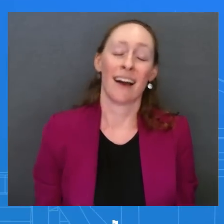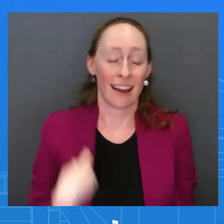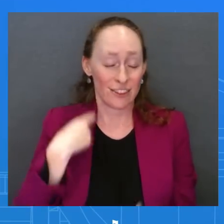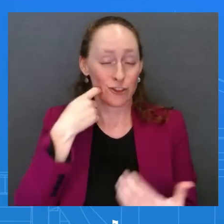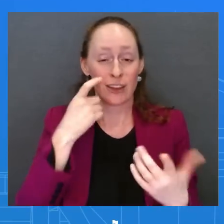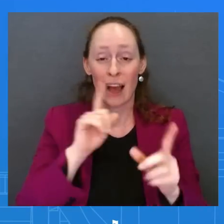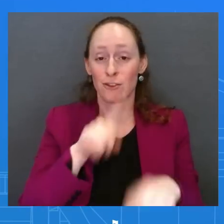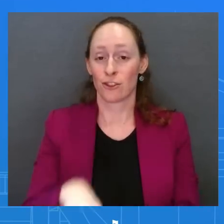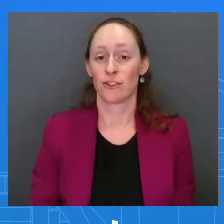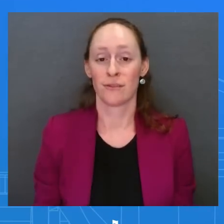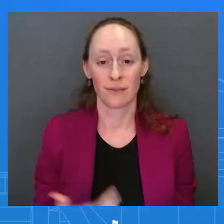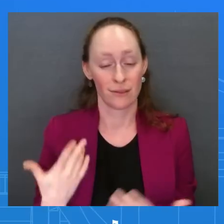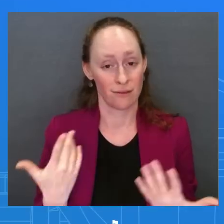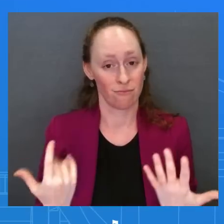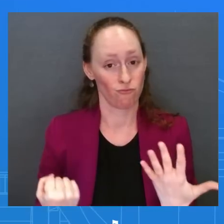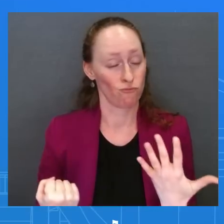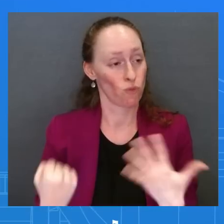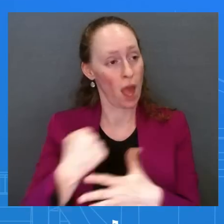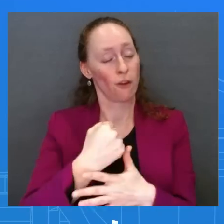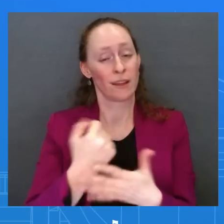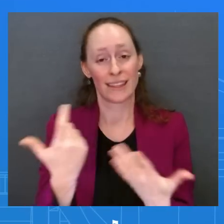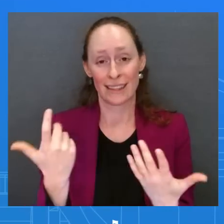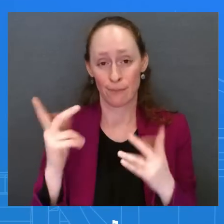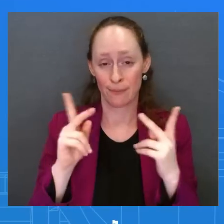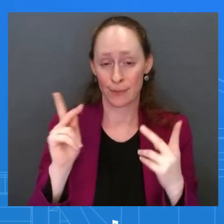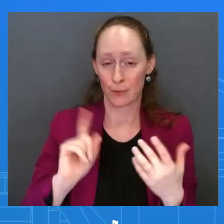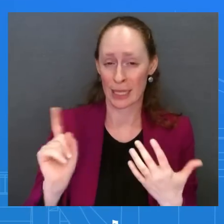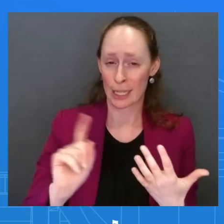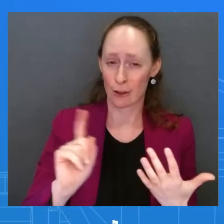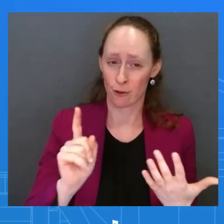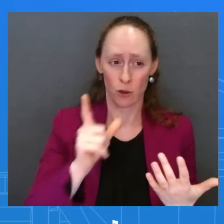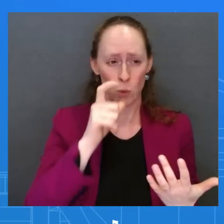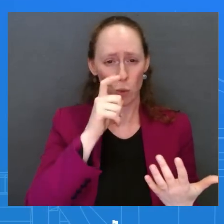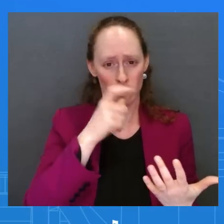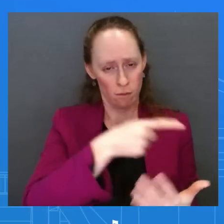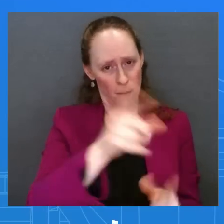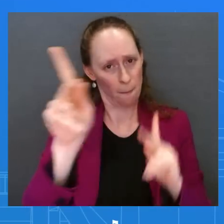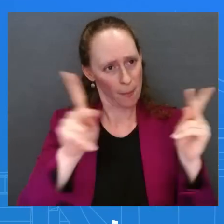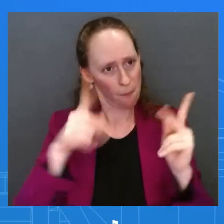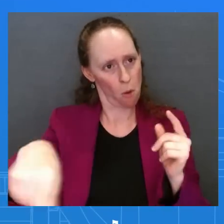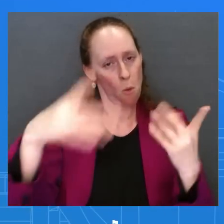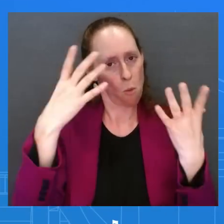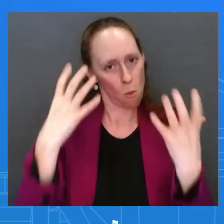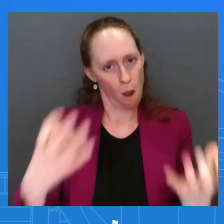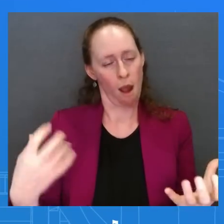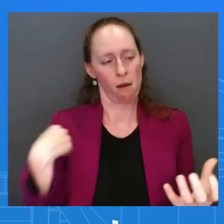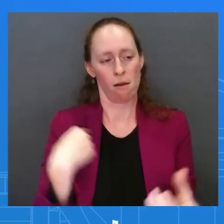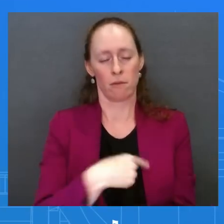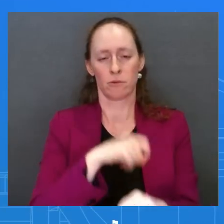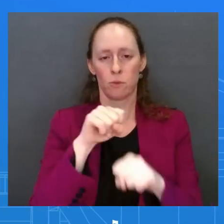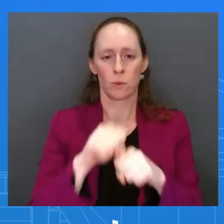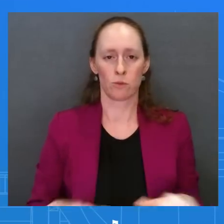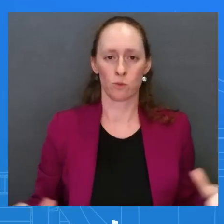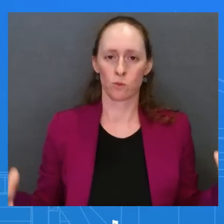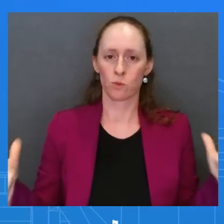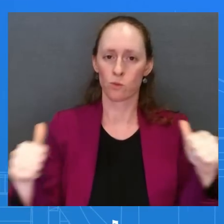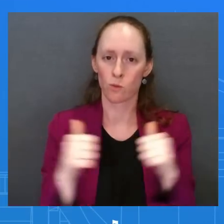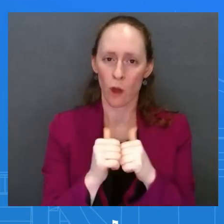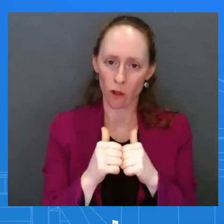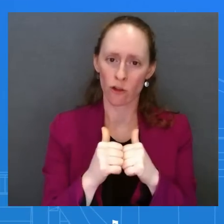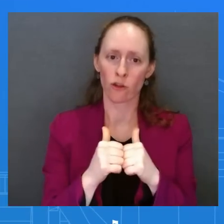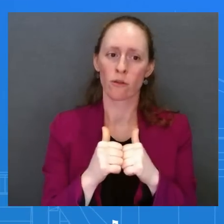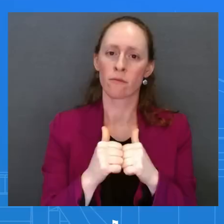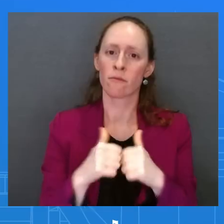to come together in a bipartisan way to work on the things that they truly care about. When it comes to the